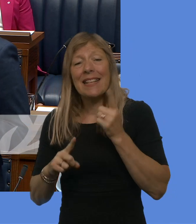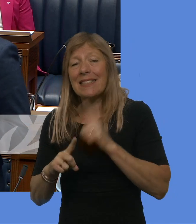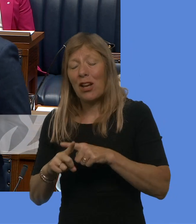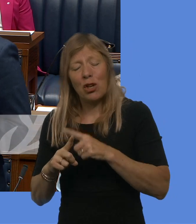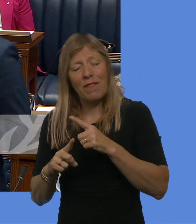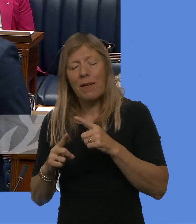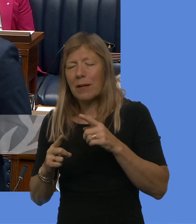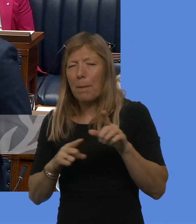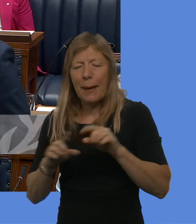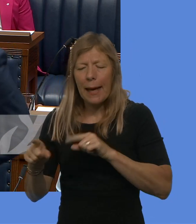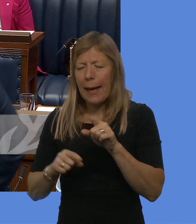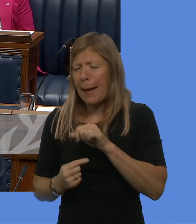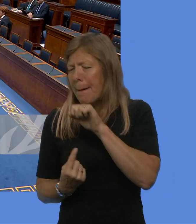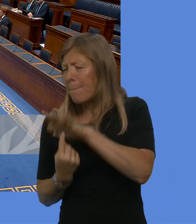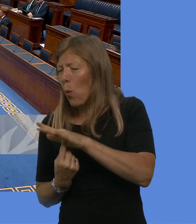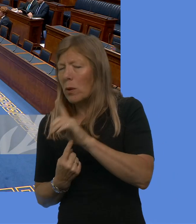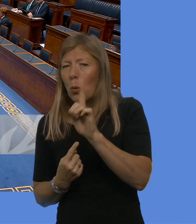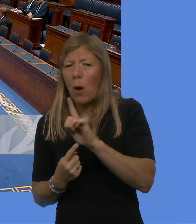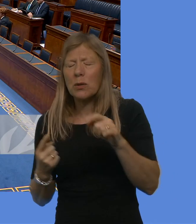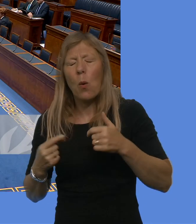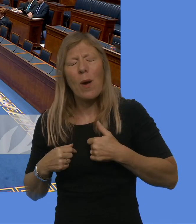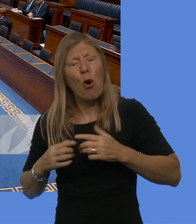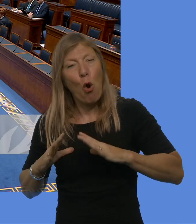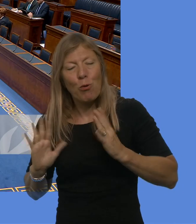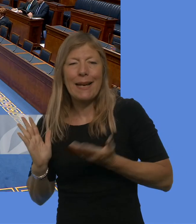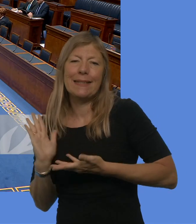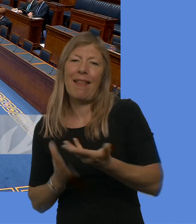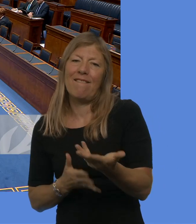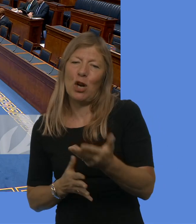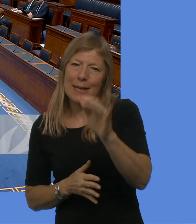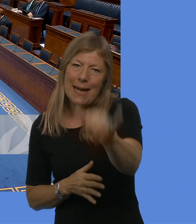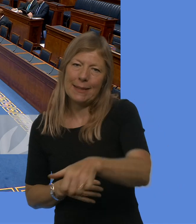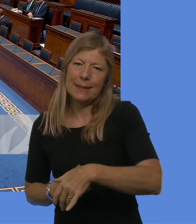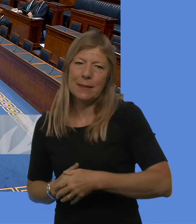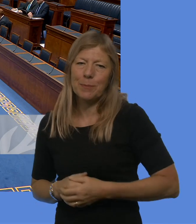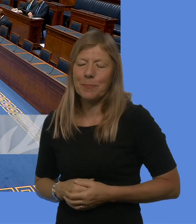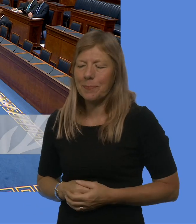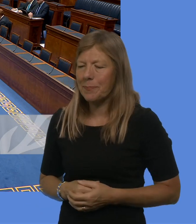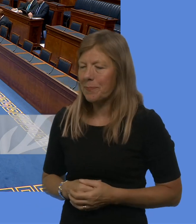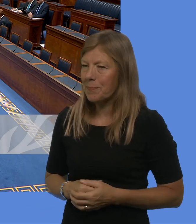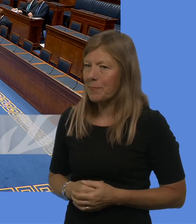we are delivering. Mr. Brett's not in his place. I call Donny.